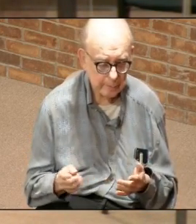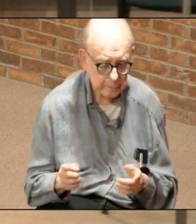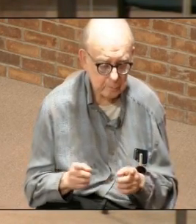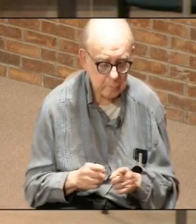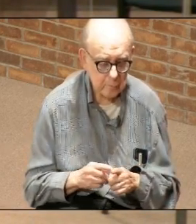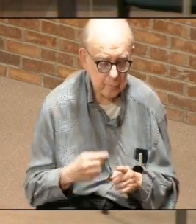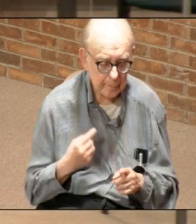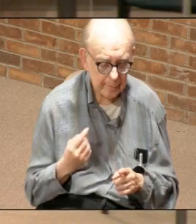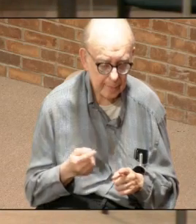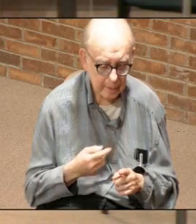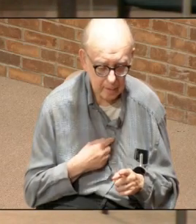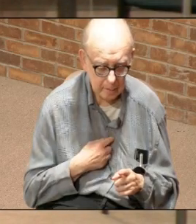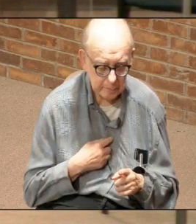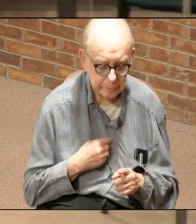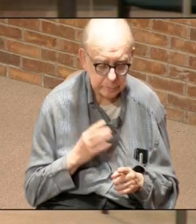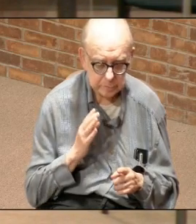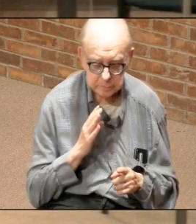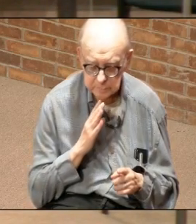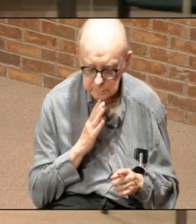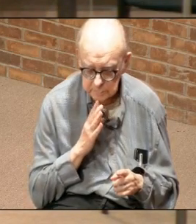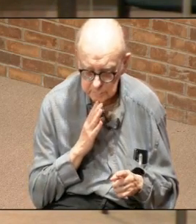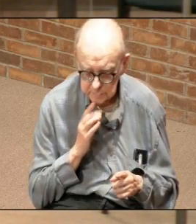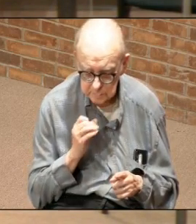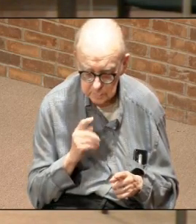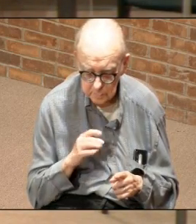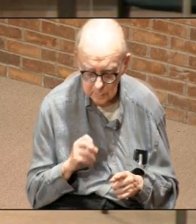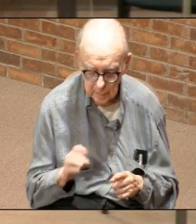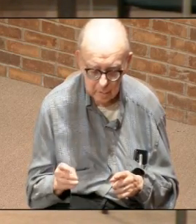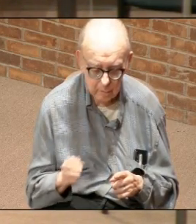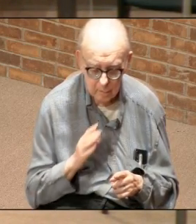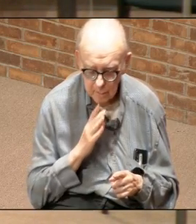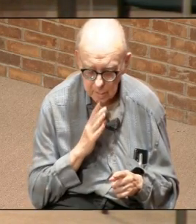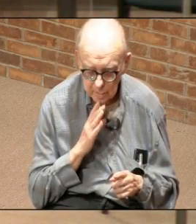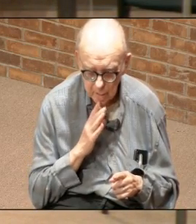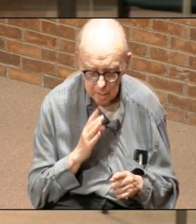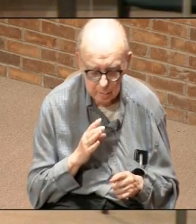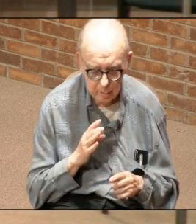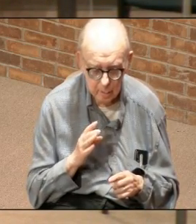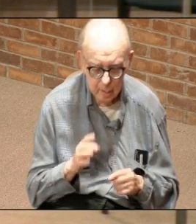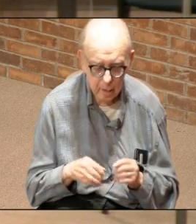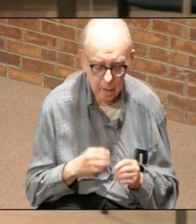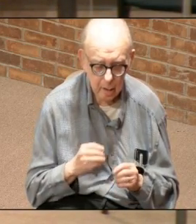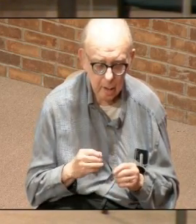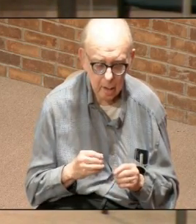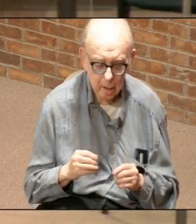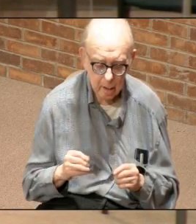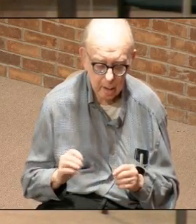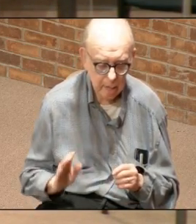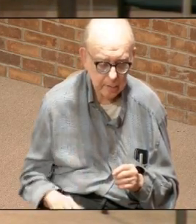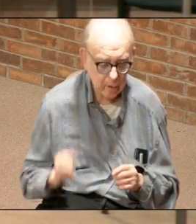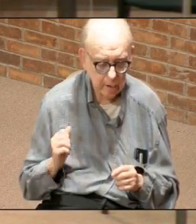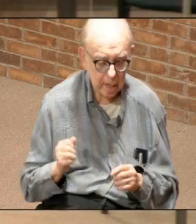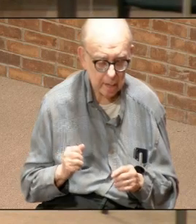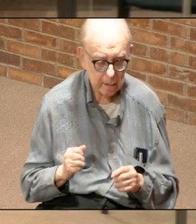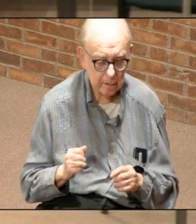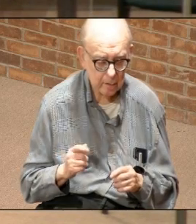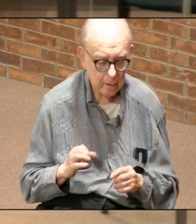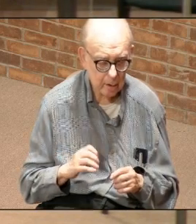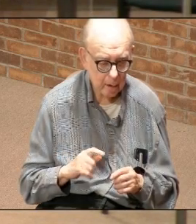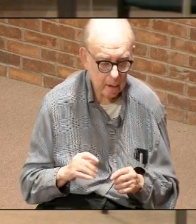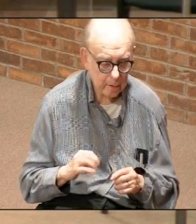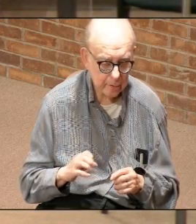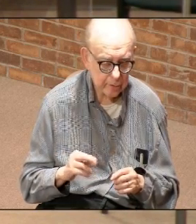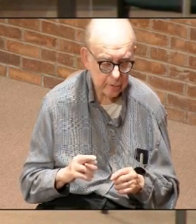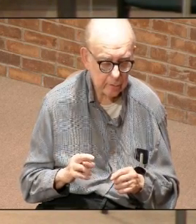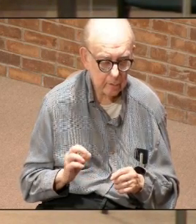were, I was talking with Dave, and we was talking about a dog having seizure. We had one,